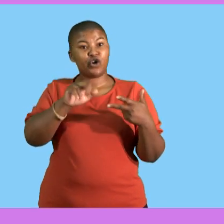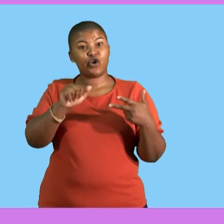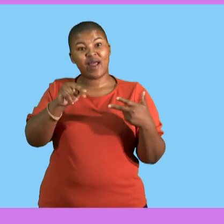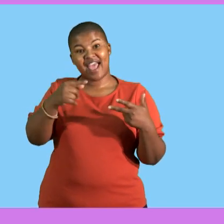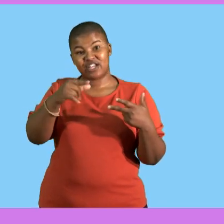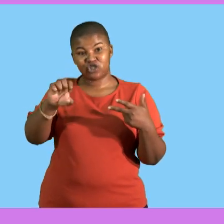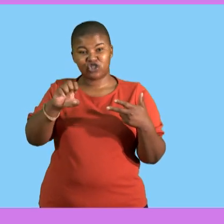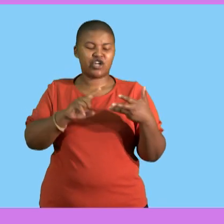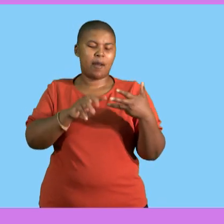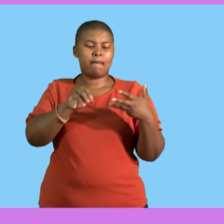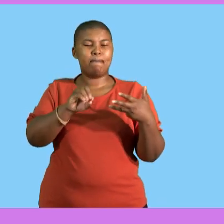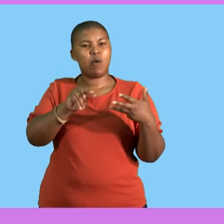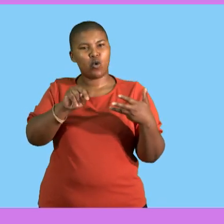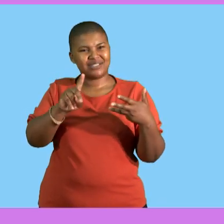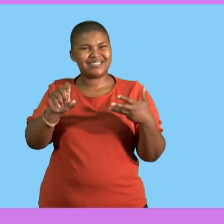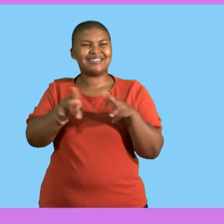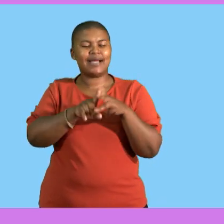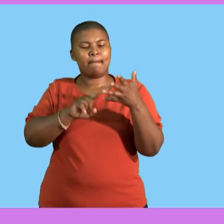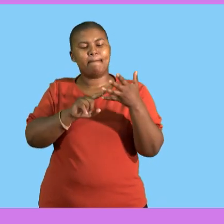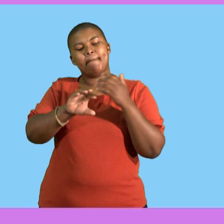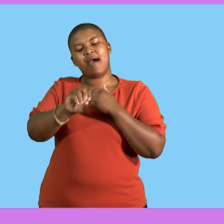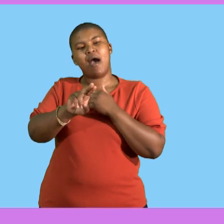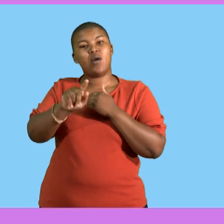range, mode, and an outlier.